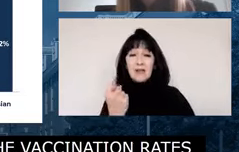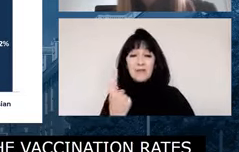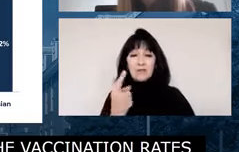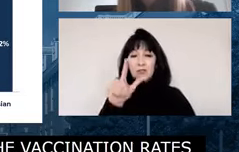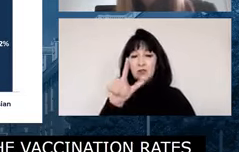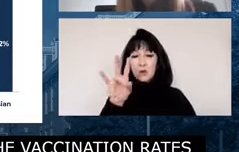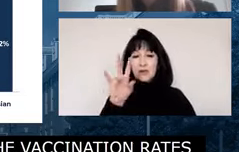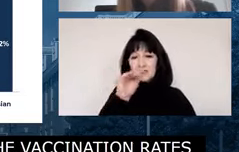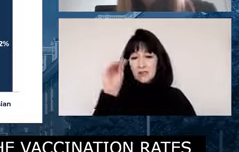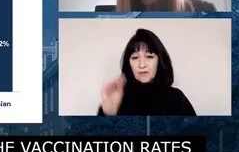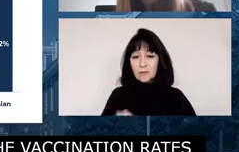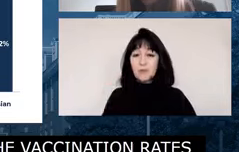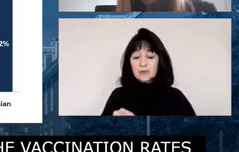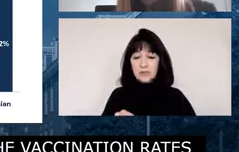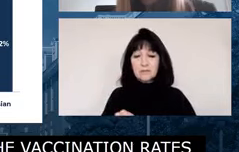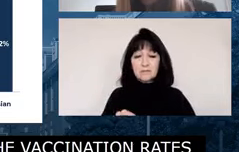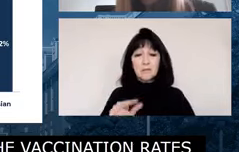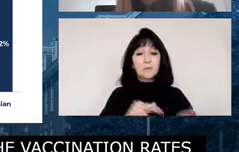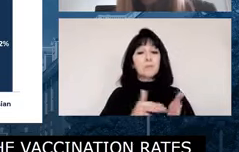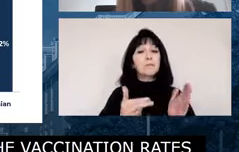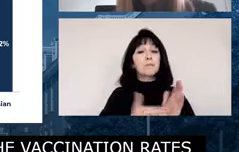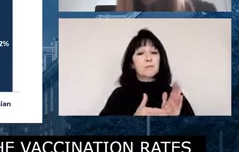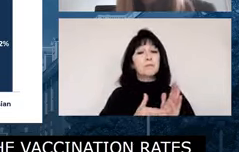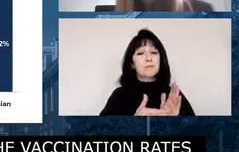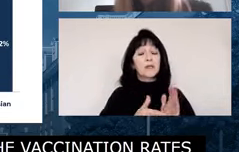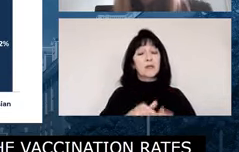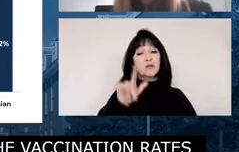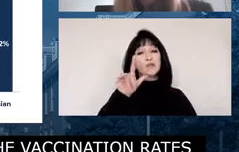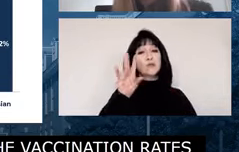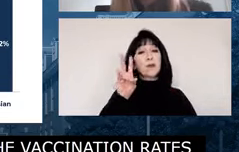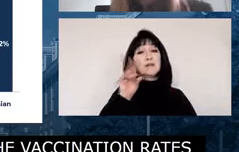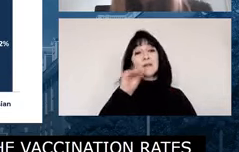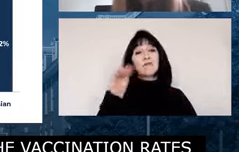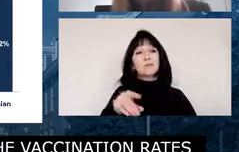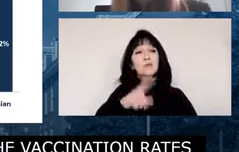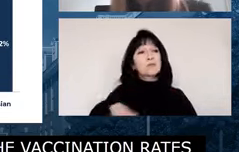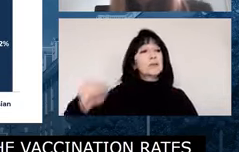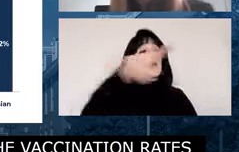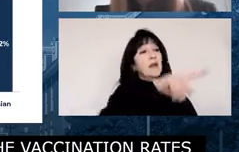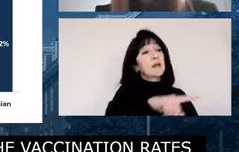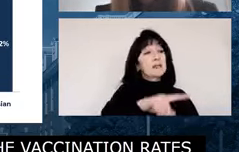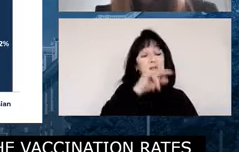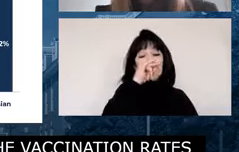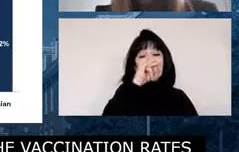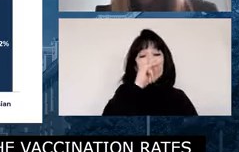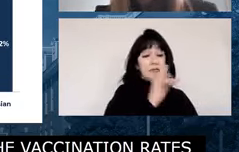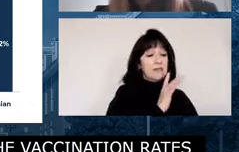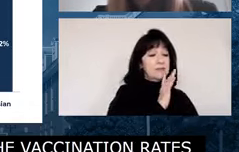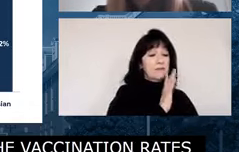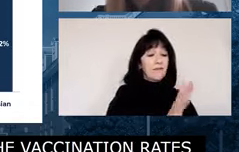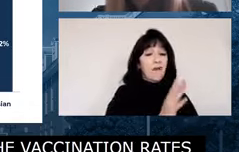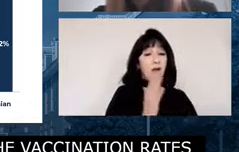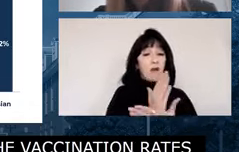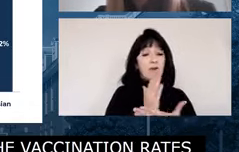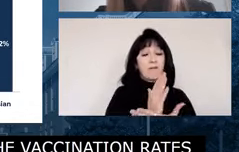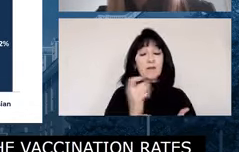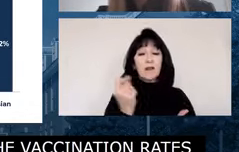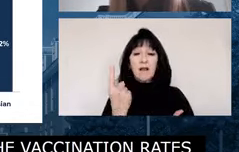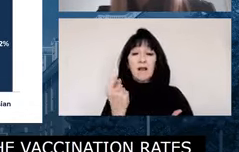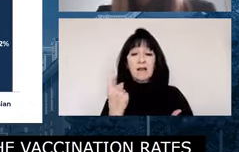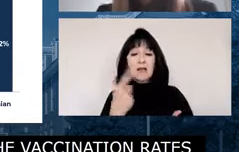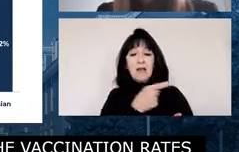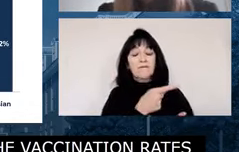27%, meaning 27% of kids 5 to 11 have received just one dose of a